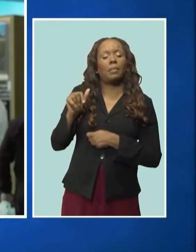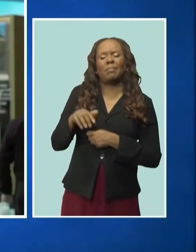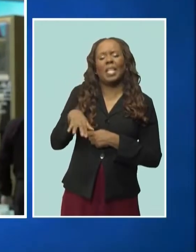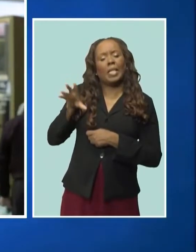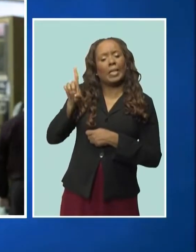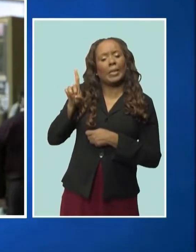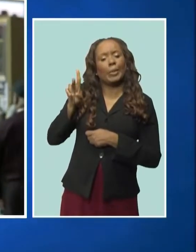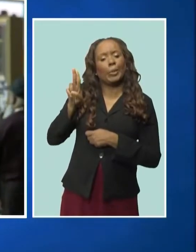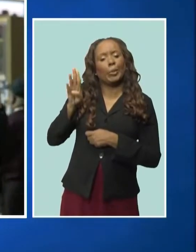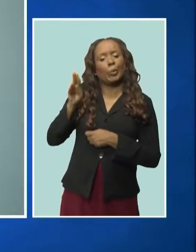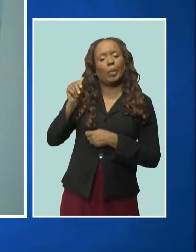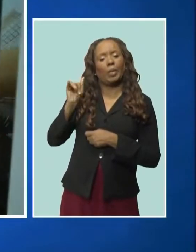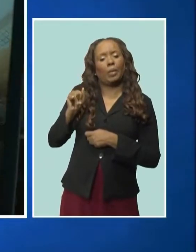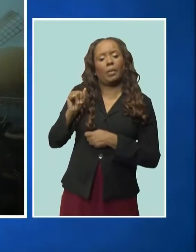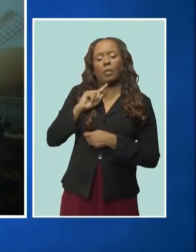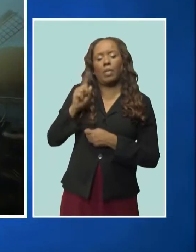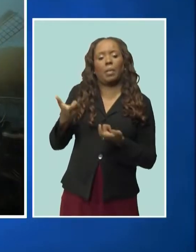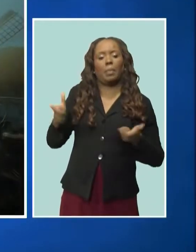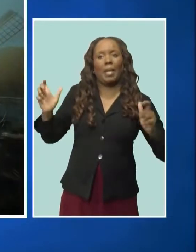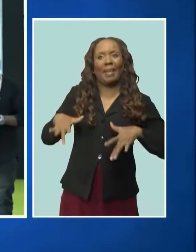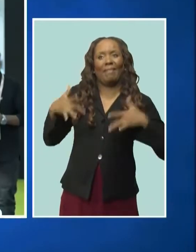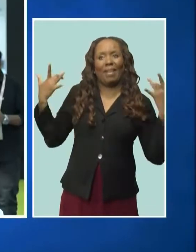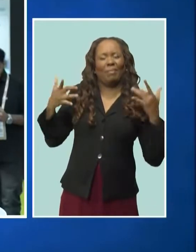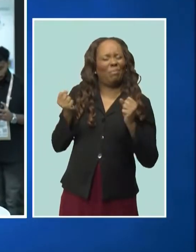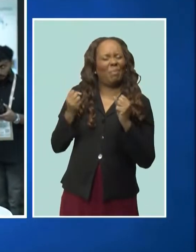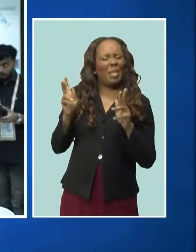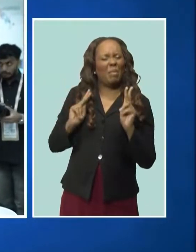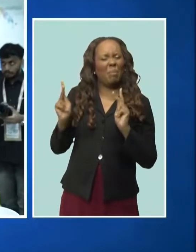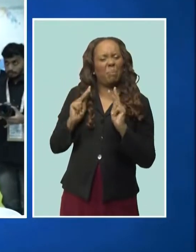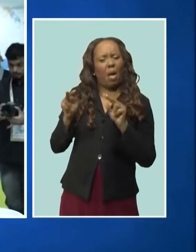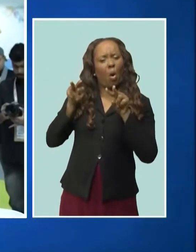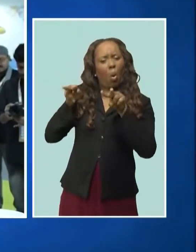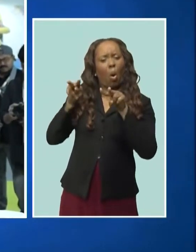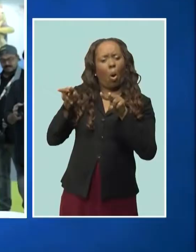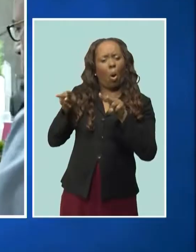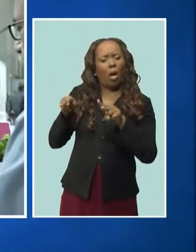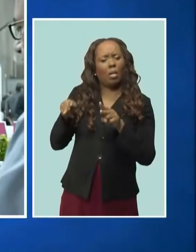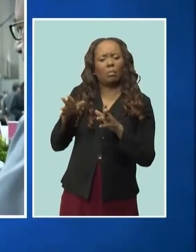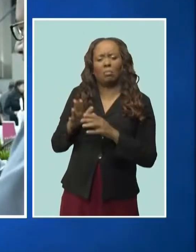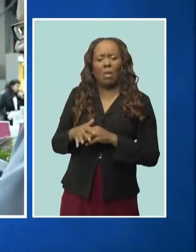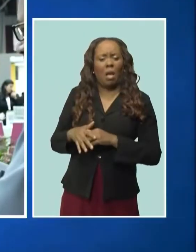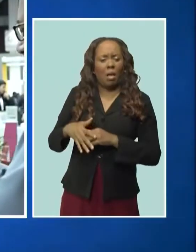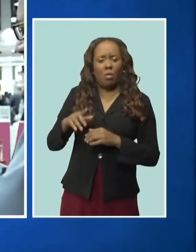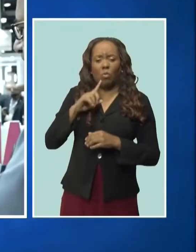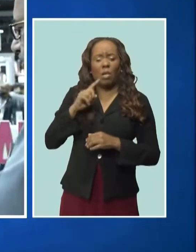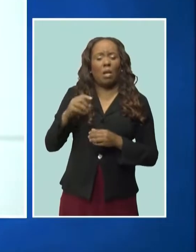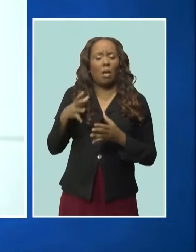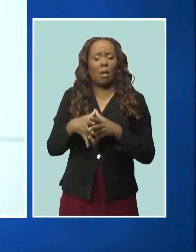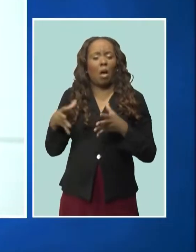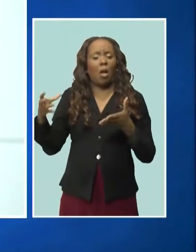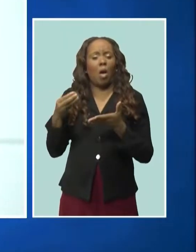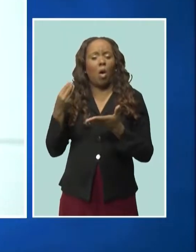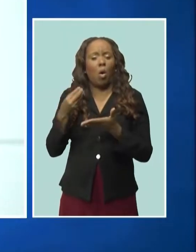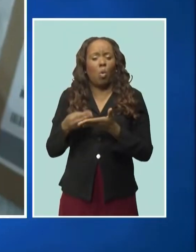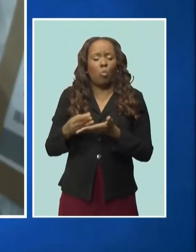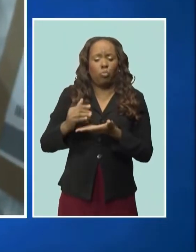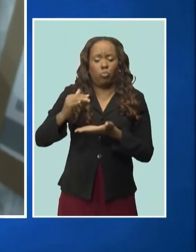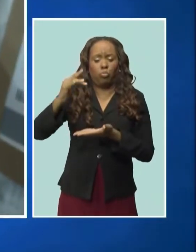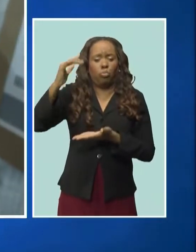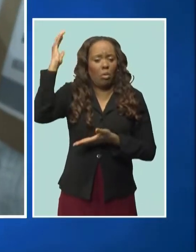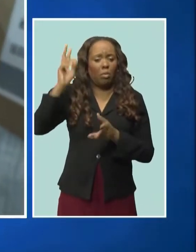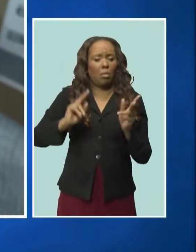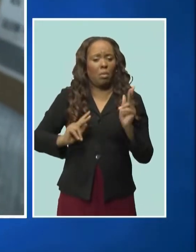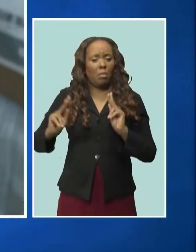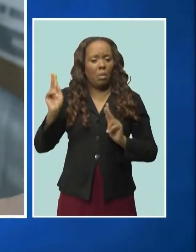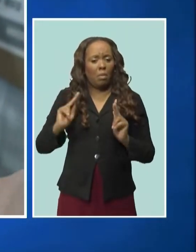part of the grand event, which is watched by millions worldwide and is a showcase for some of the wealthiest individuals across the